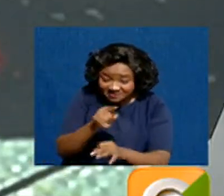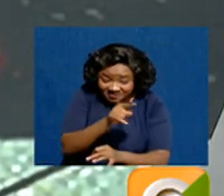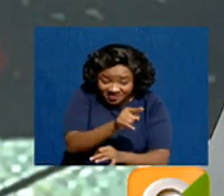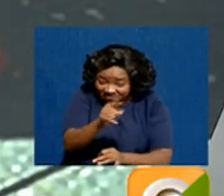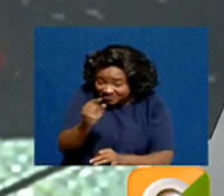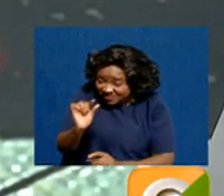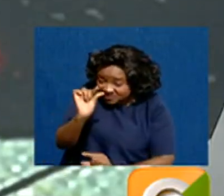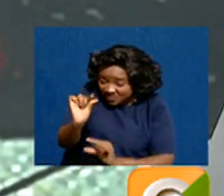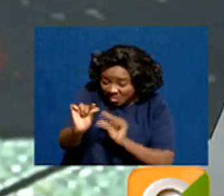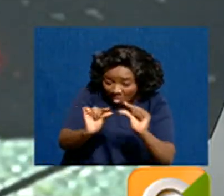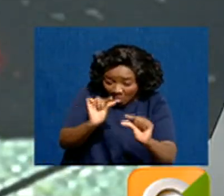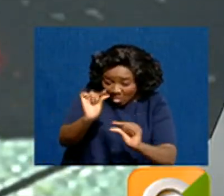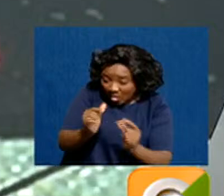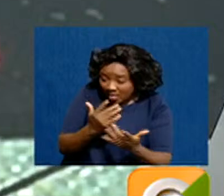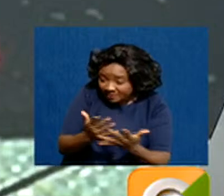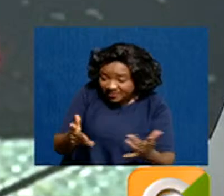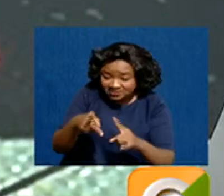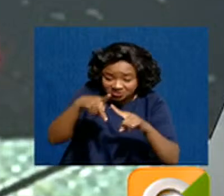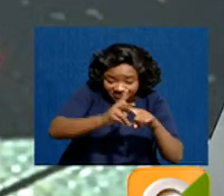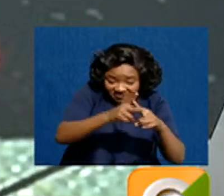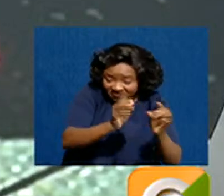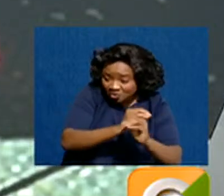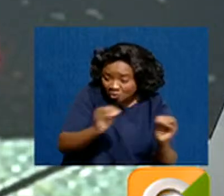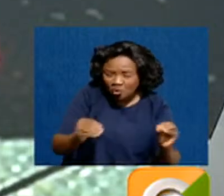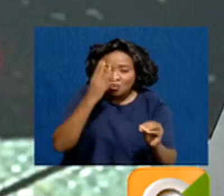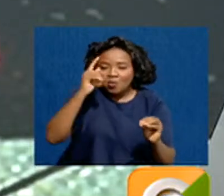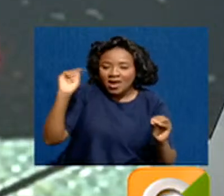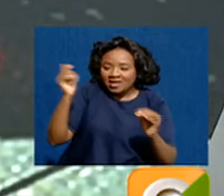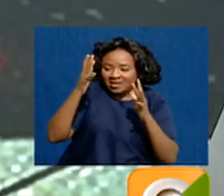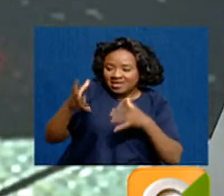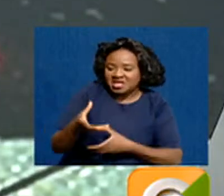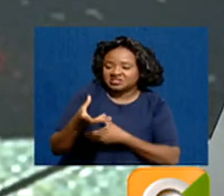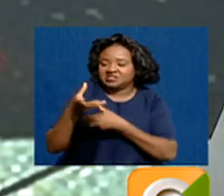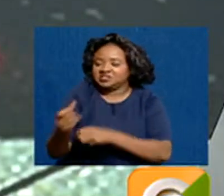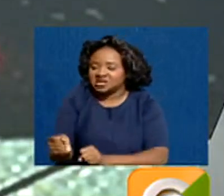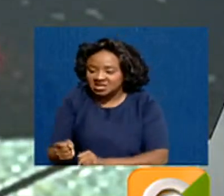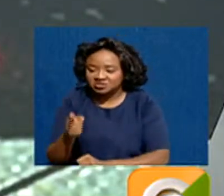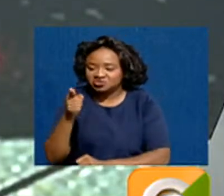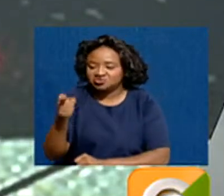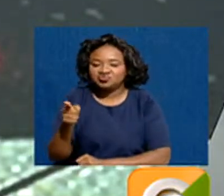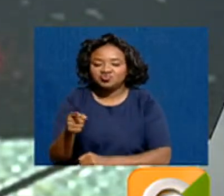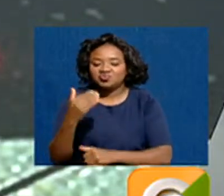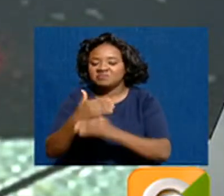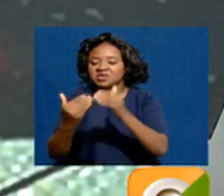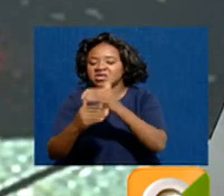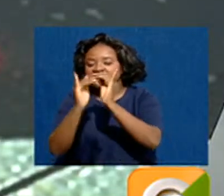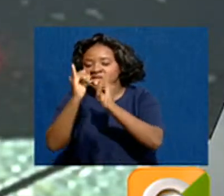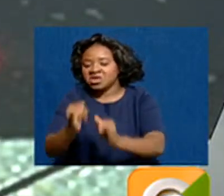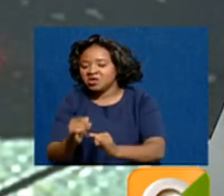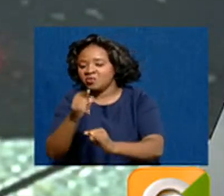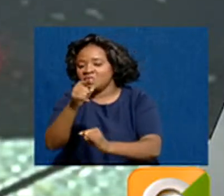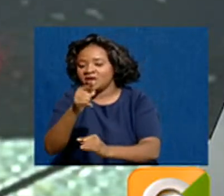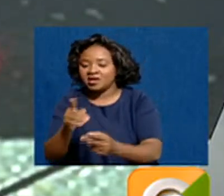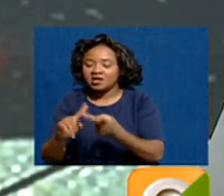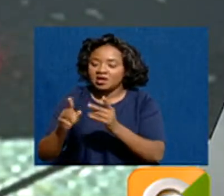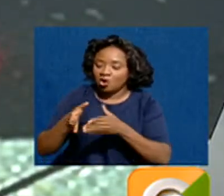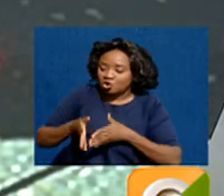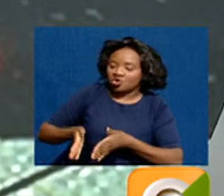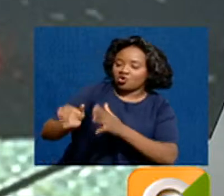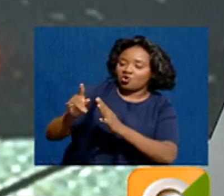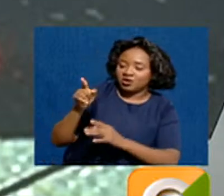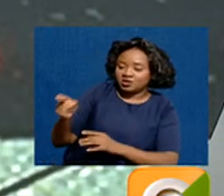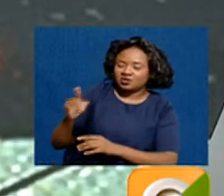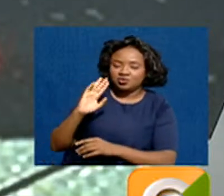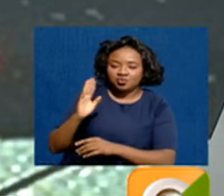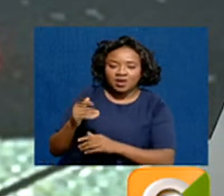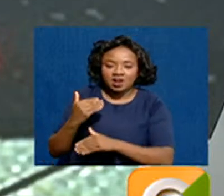repeatedly that keep on happening, why should Kenyans trust, in fact, that even that new terminal that you say you're building, that the road infrastructure, and we'll get to that